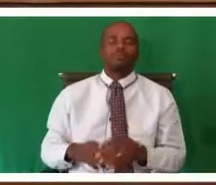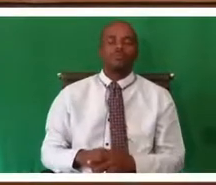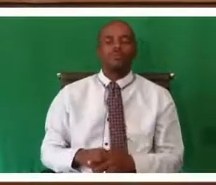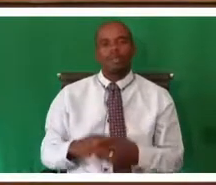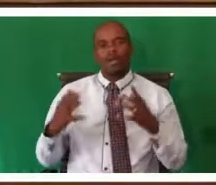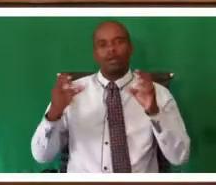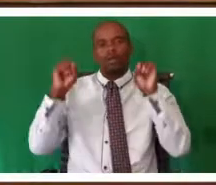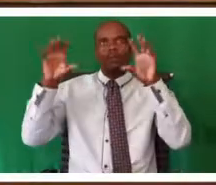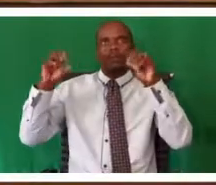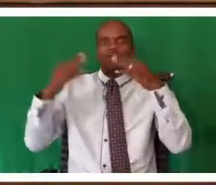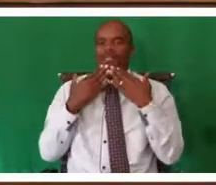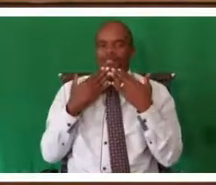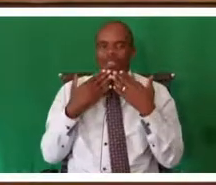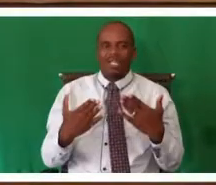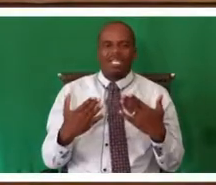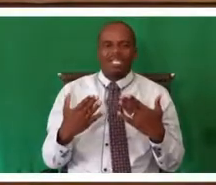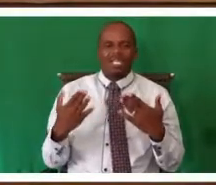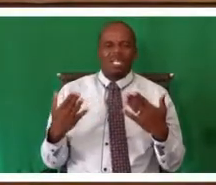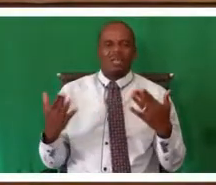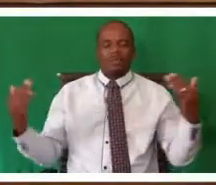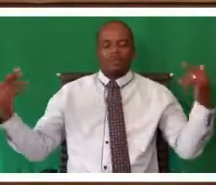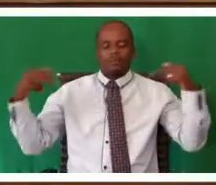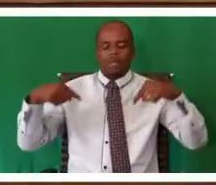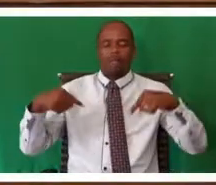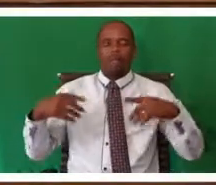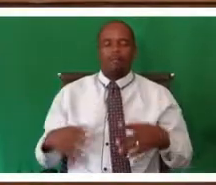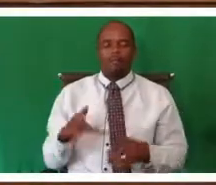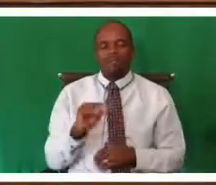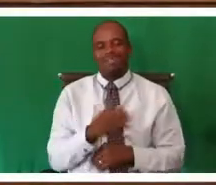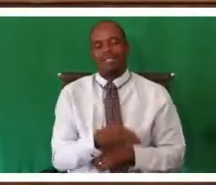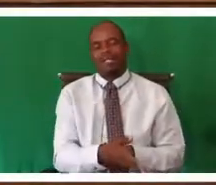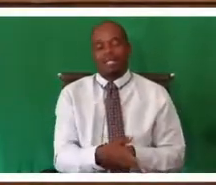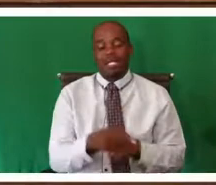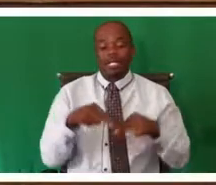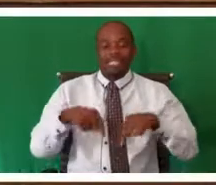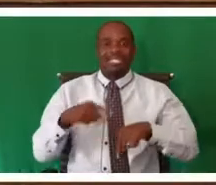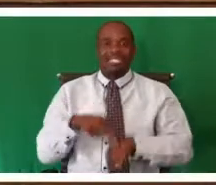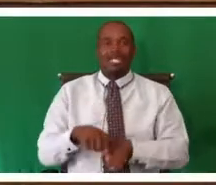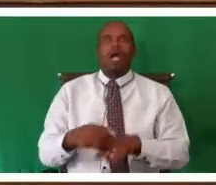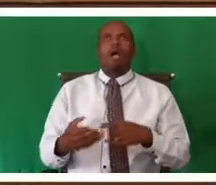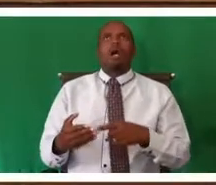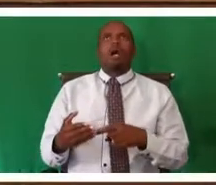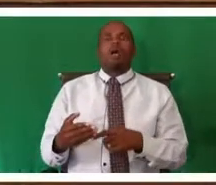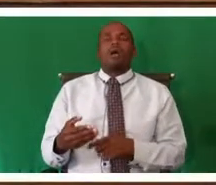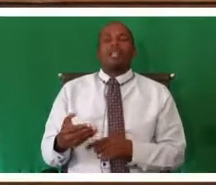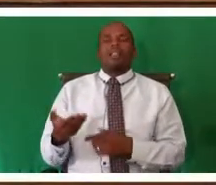media that is here today. You were here last week, Thursday, to